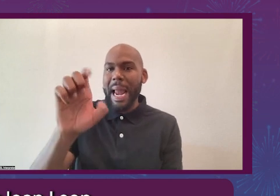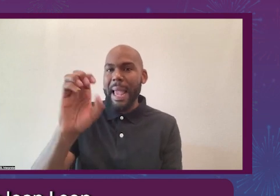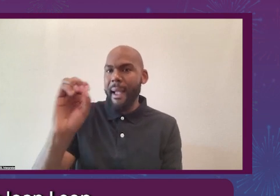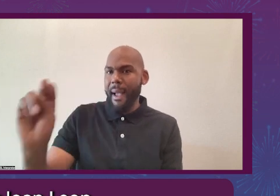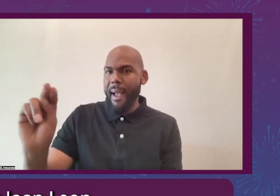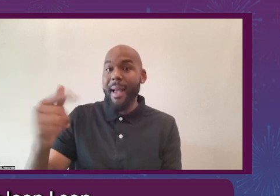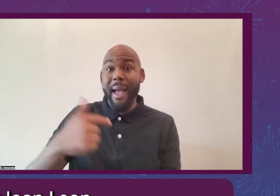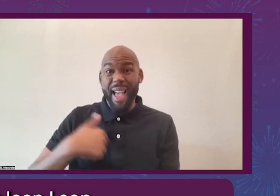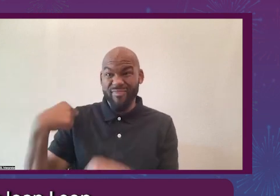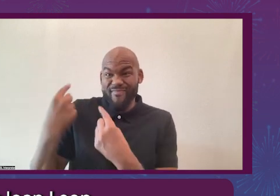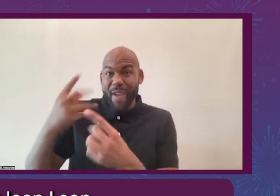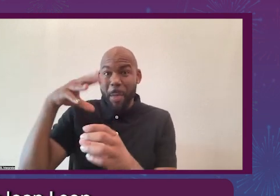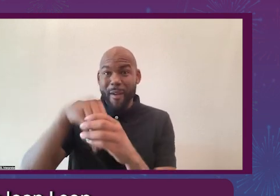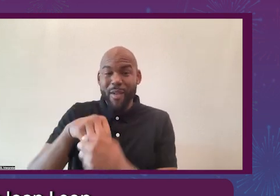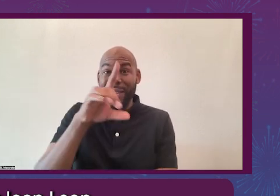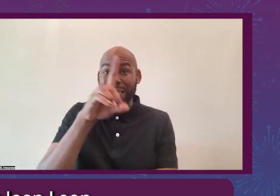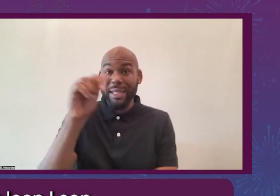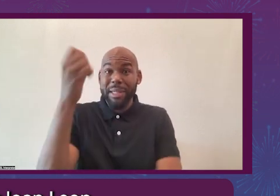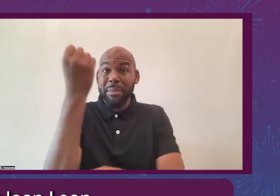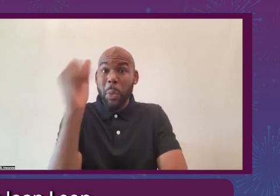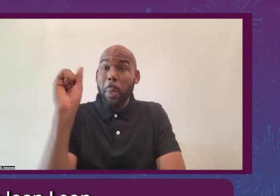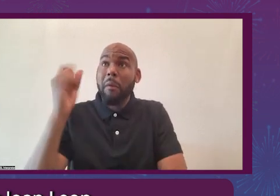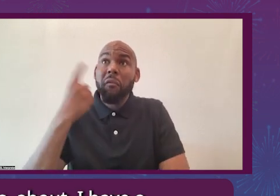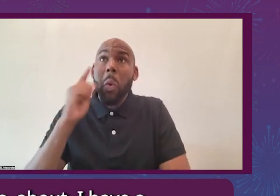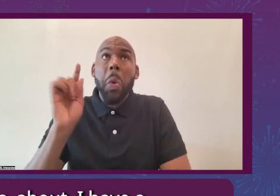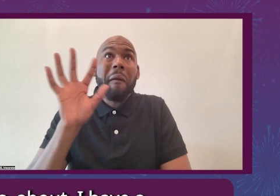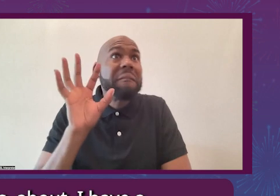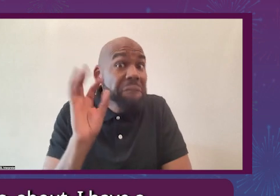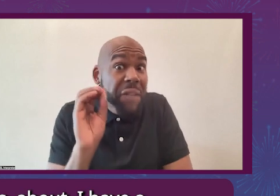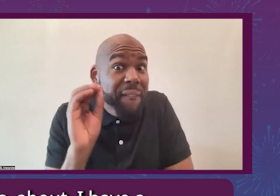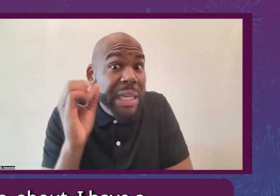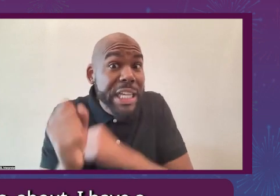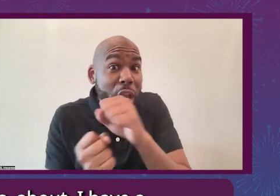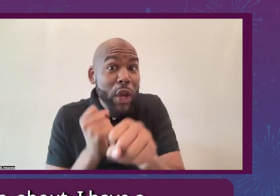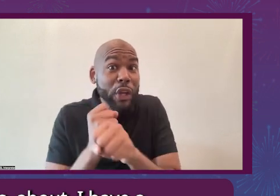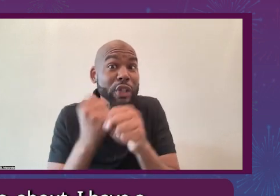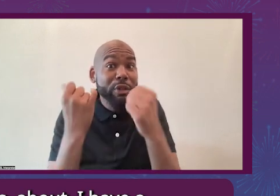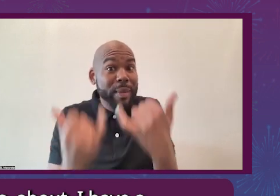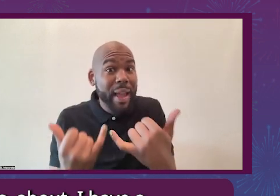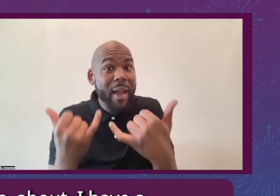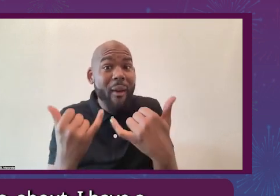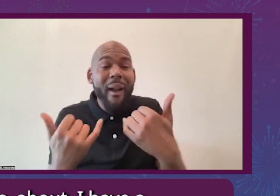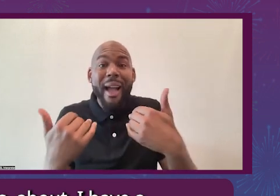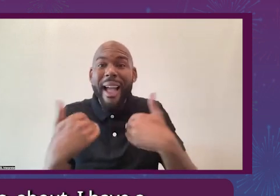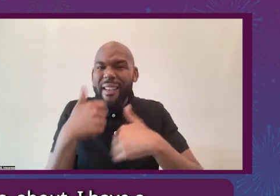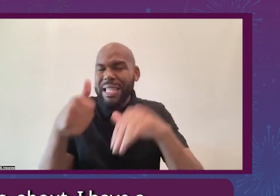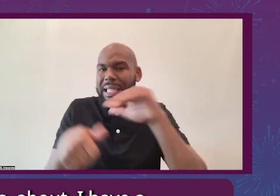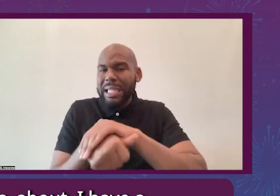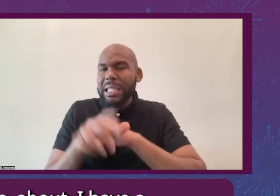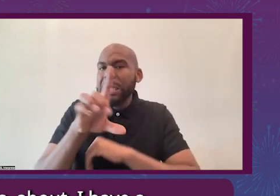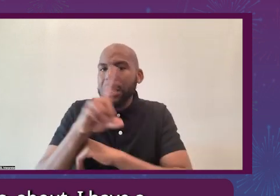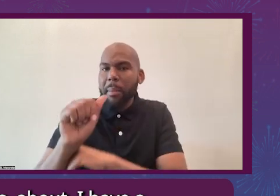Leon, and I have been involved in the disability movement for, I would say, 50 years about. I